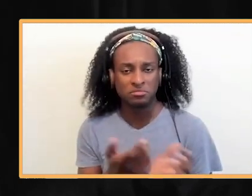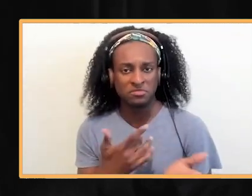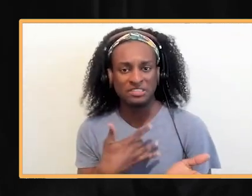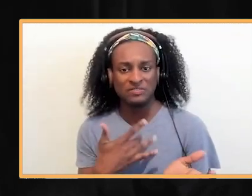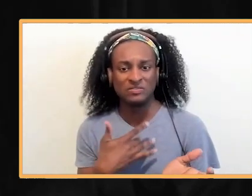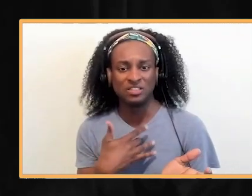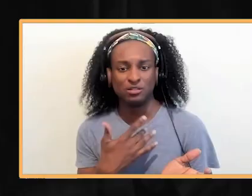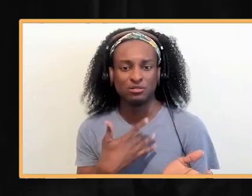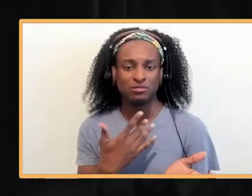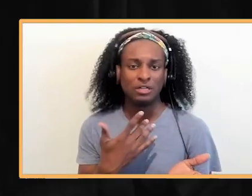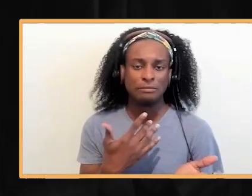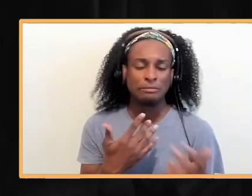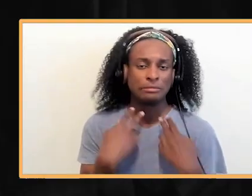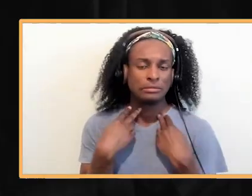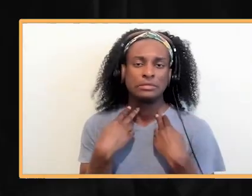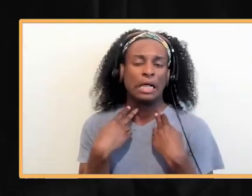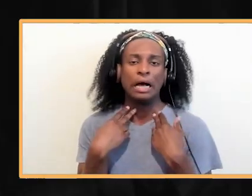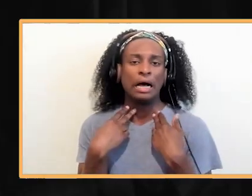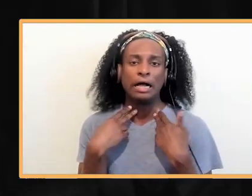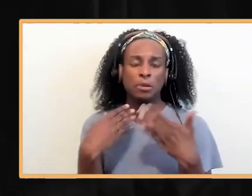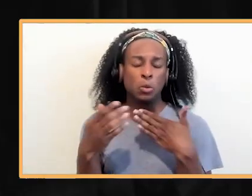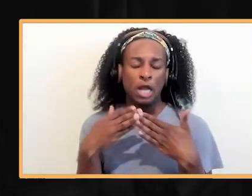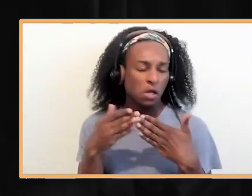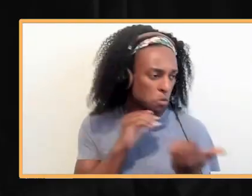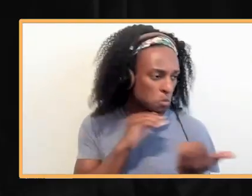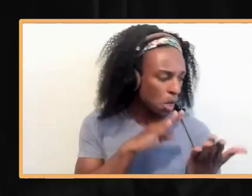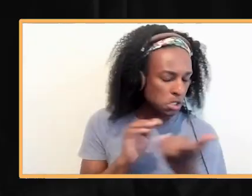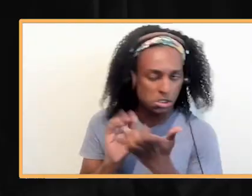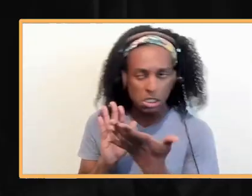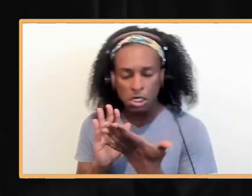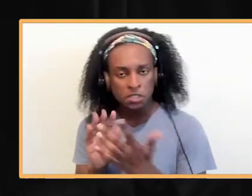So anyway, that's more of a long-winded answer, but I do think that